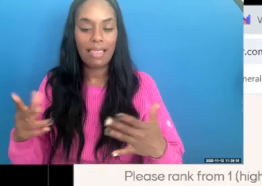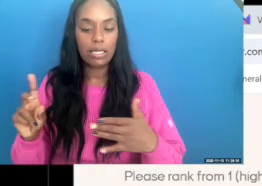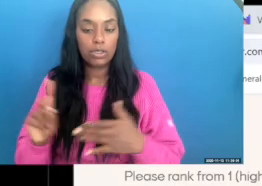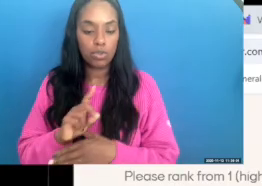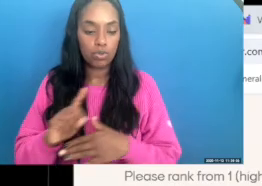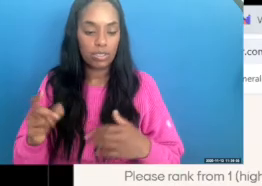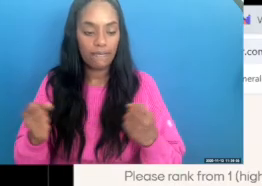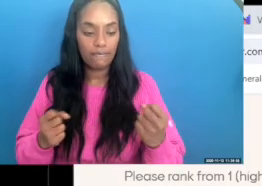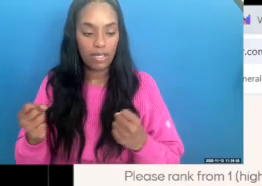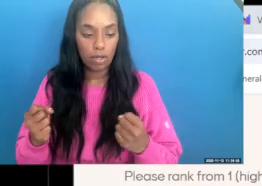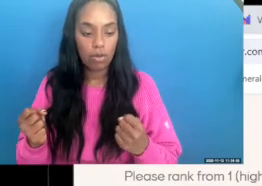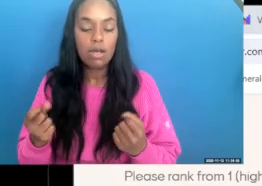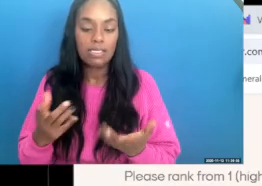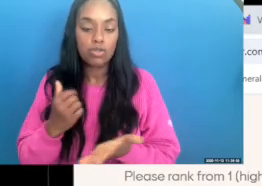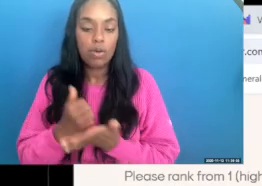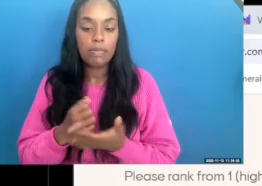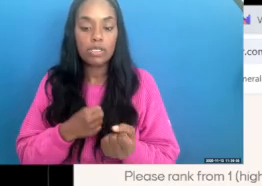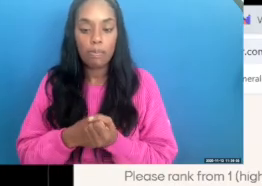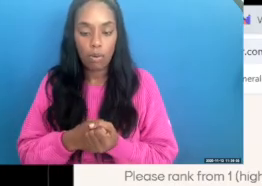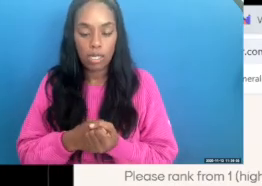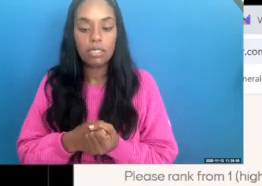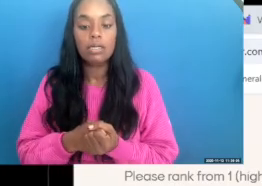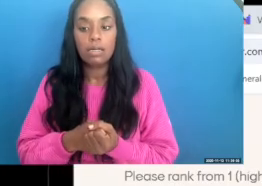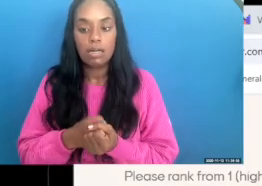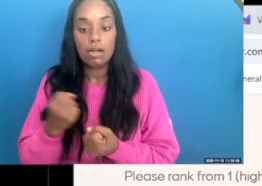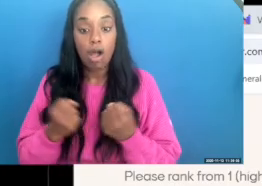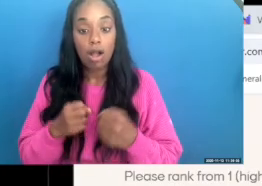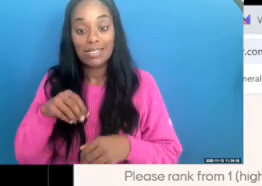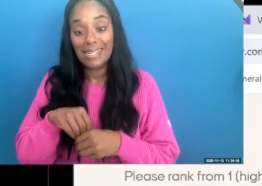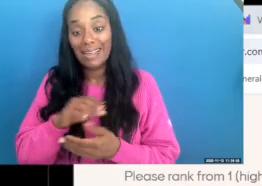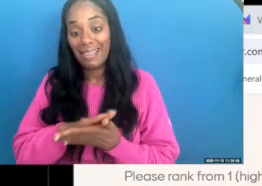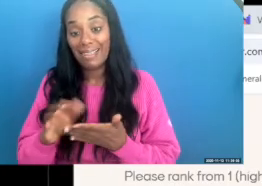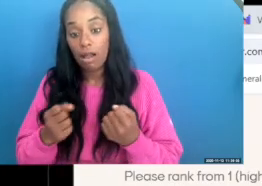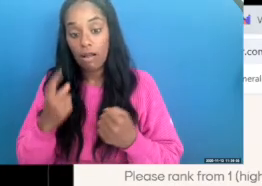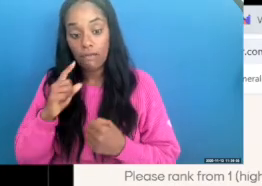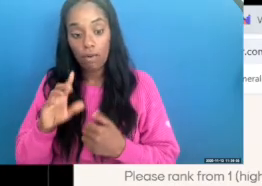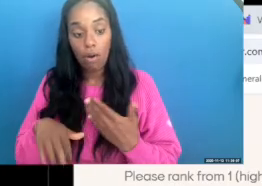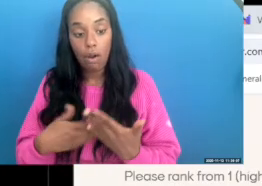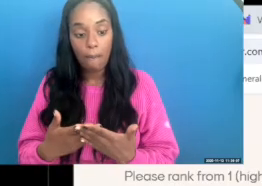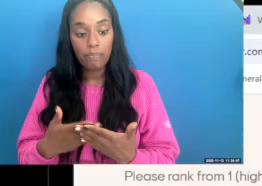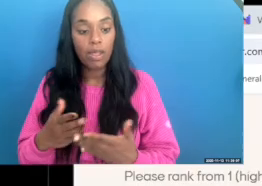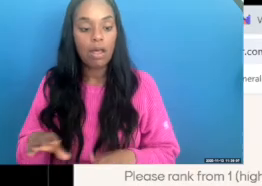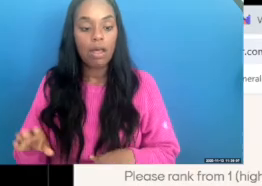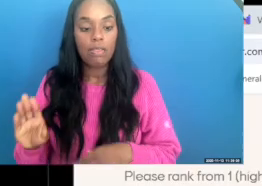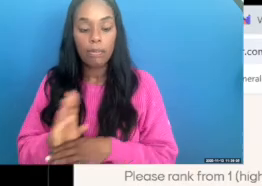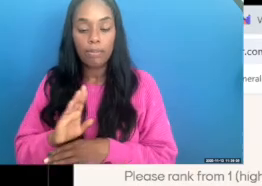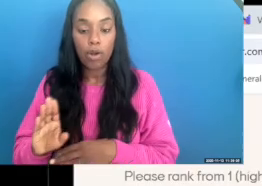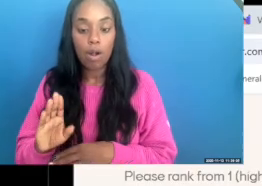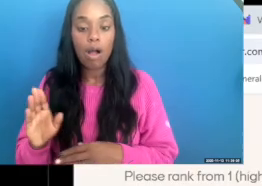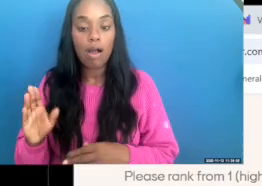the Carl Moyer program, for example, through Chapter 8, the light duty vehicle piece, to help support vehicles within Clean Cars for